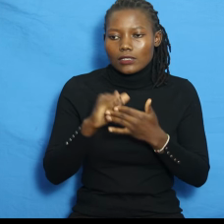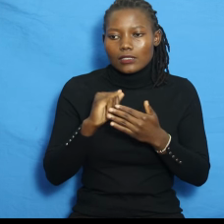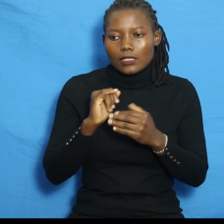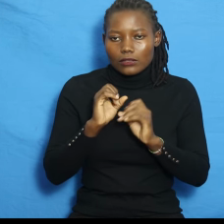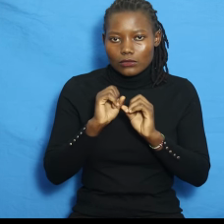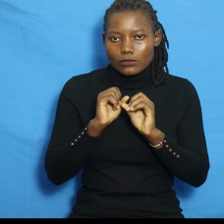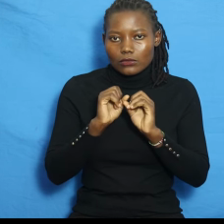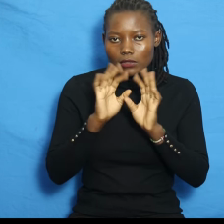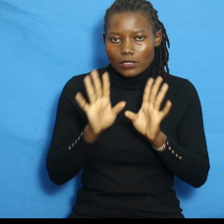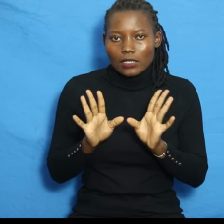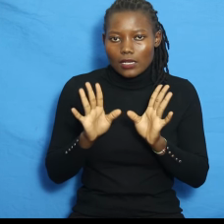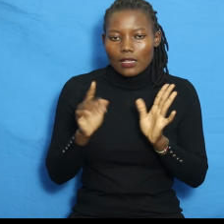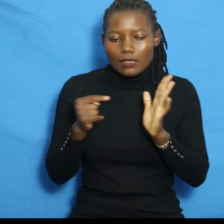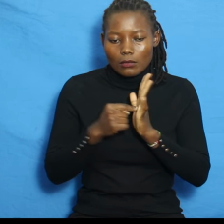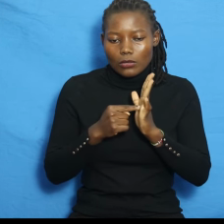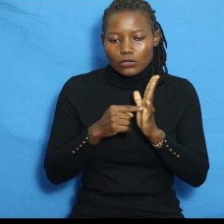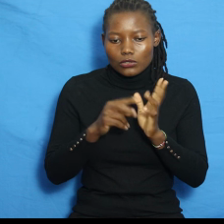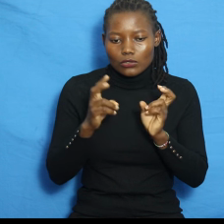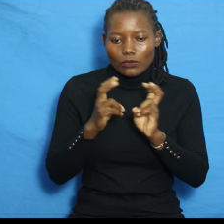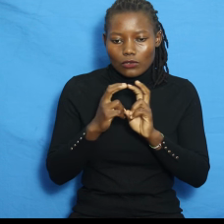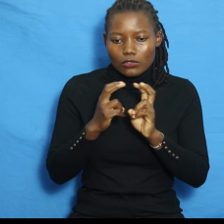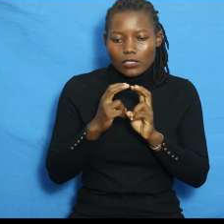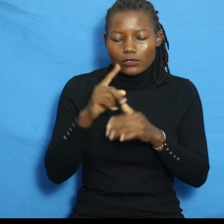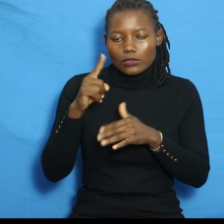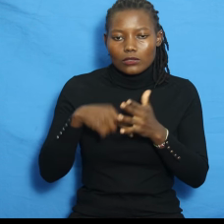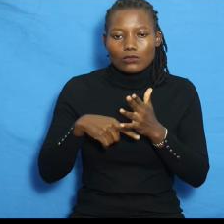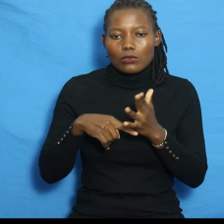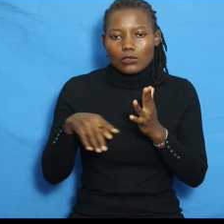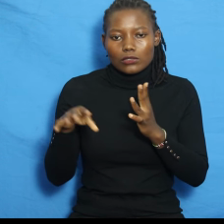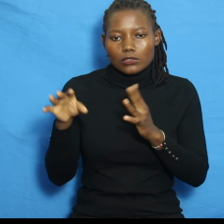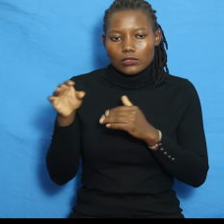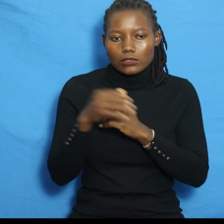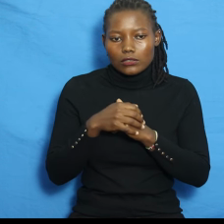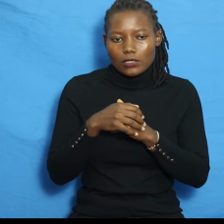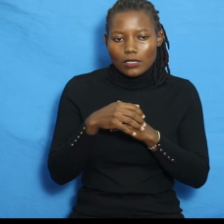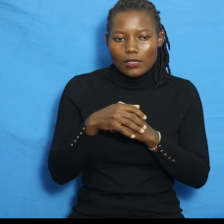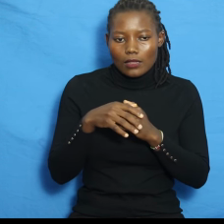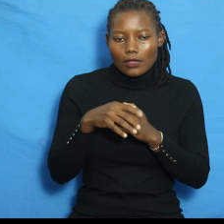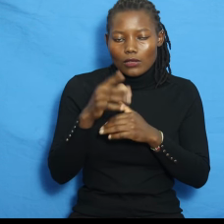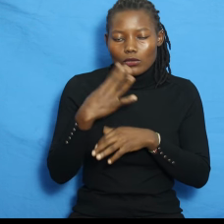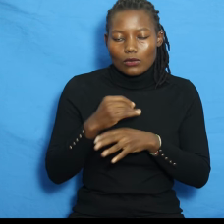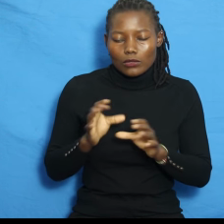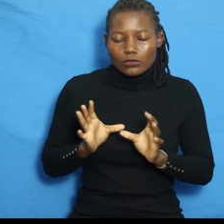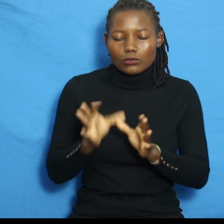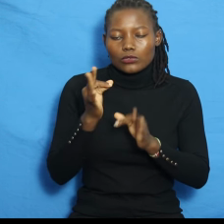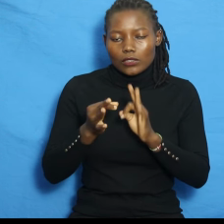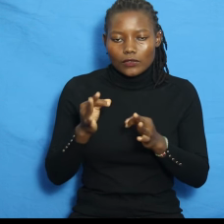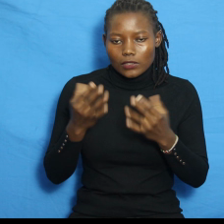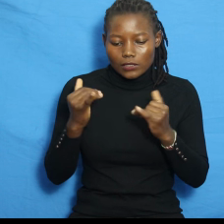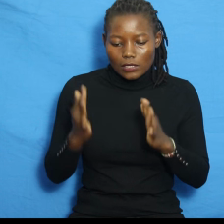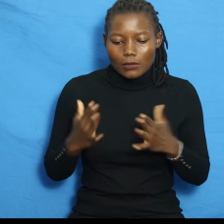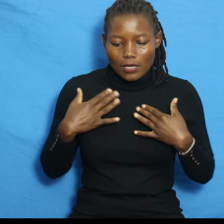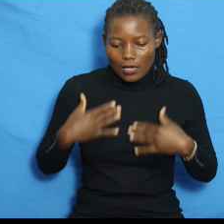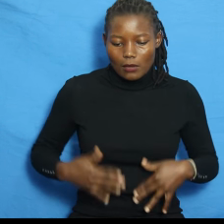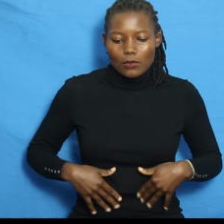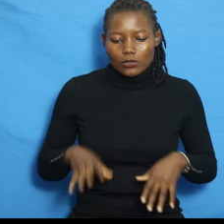the point of contact with whatever object you want to push through, or if it is the athlete's body to be